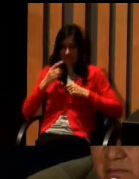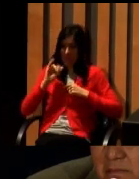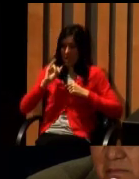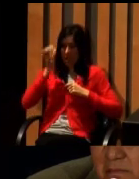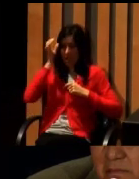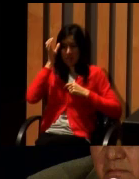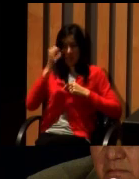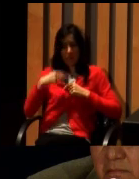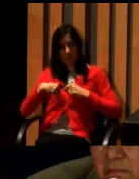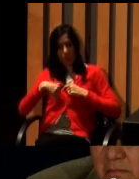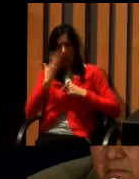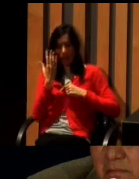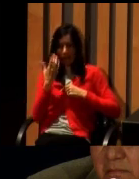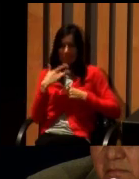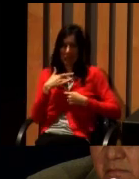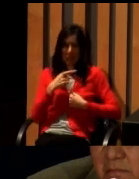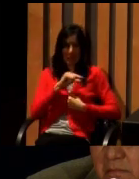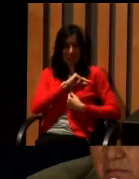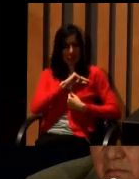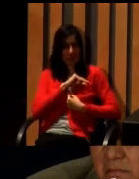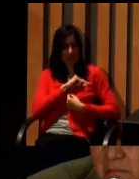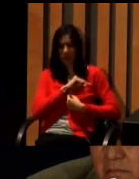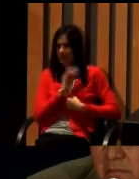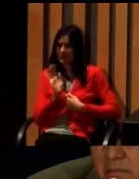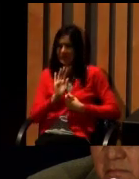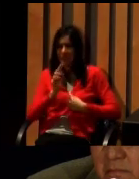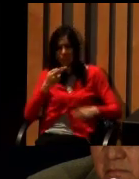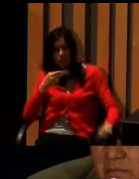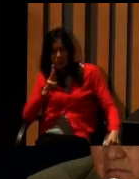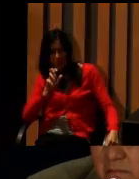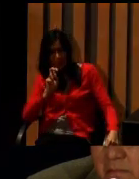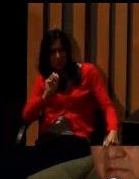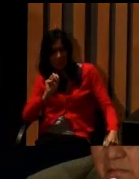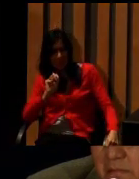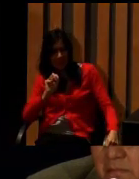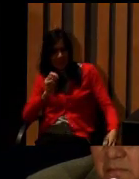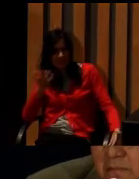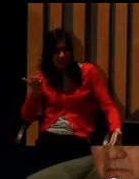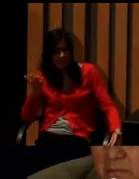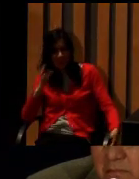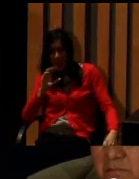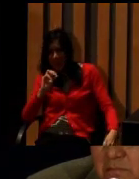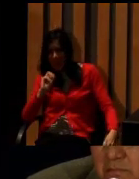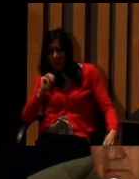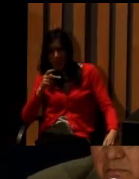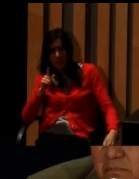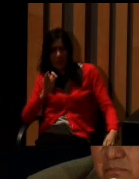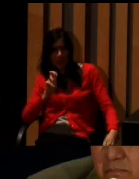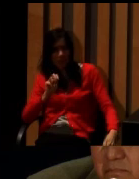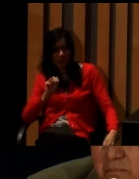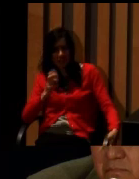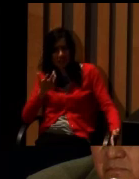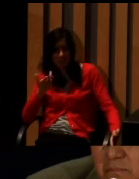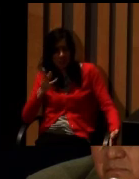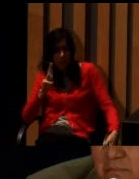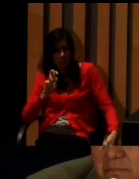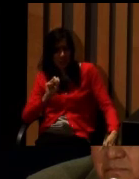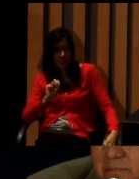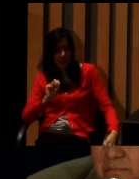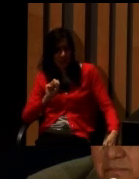to me, there's two other words, human compassion. It's called human compassion.